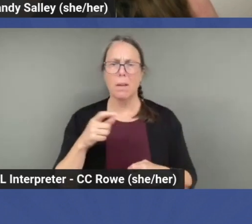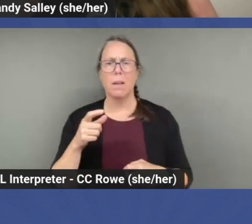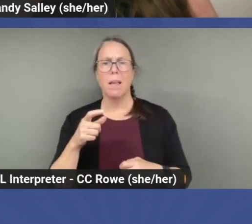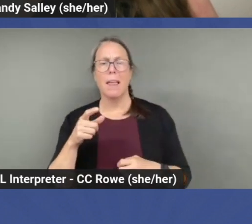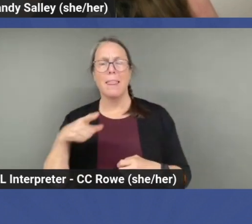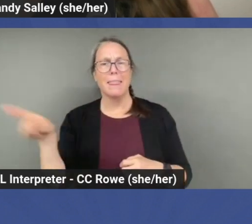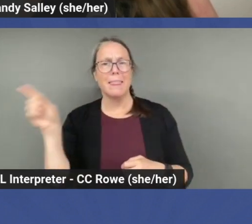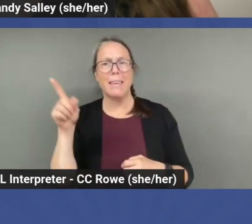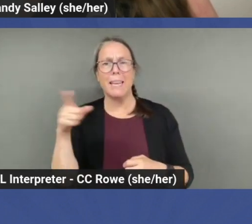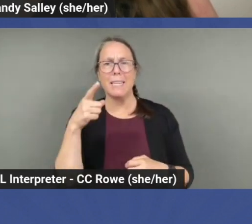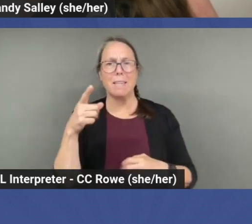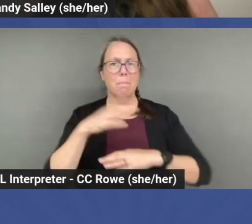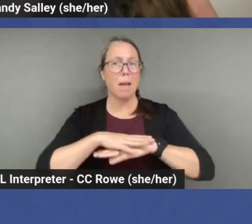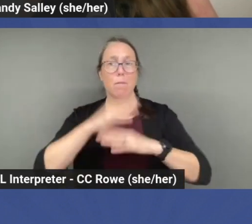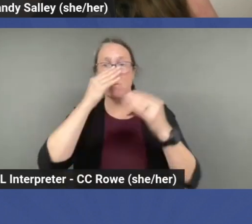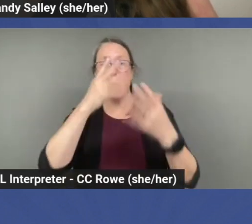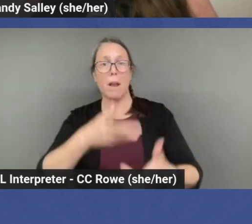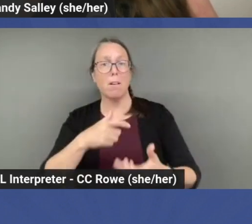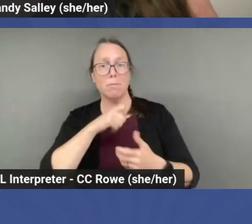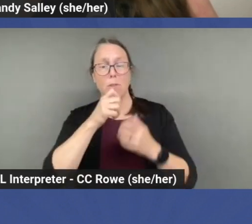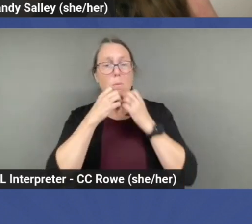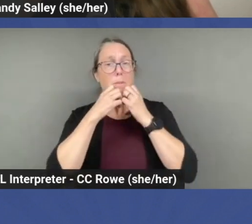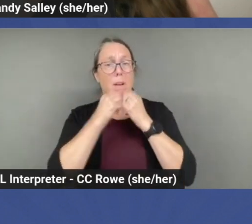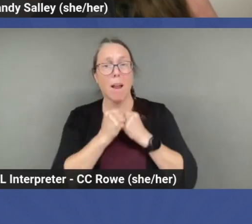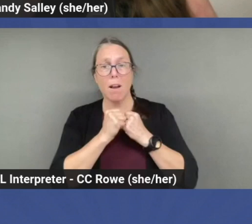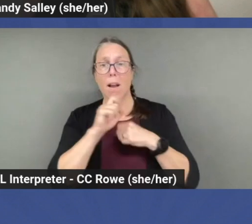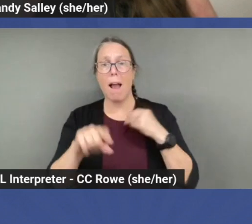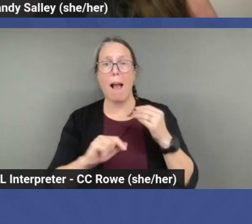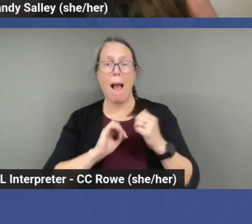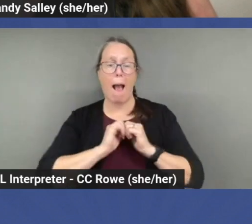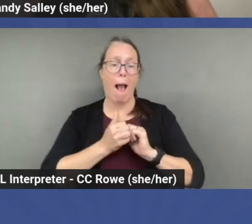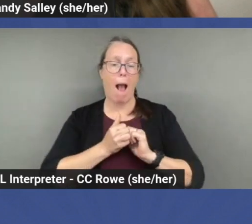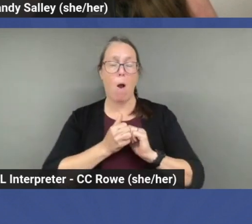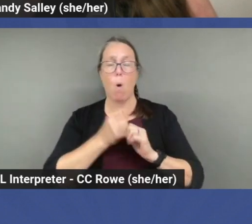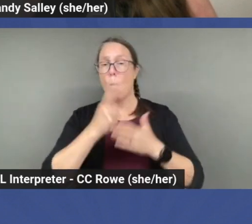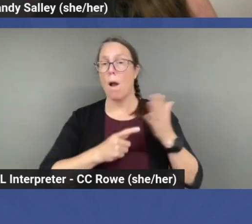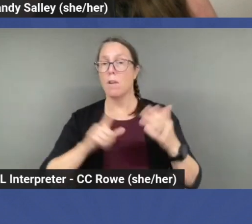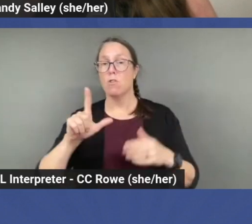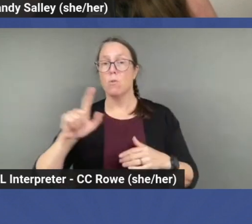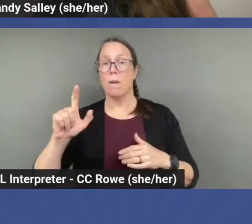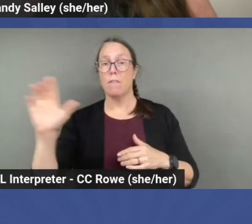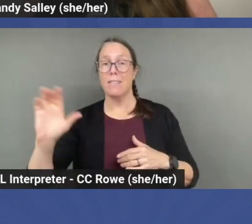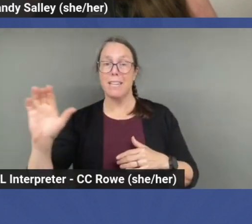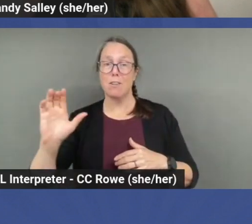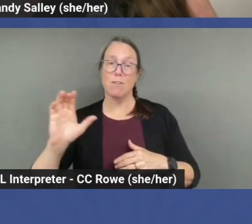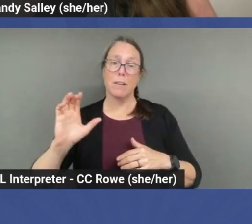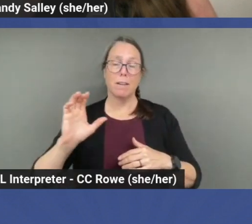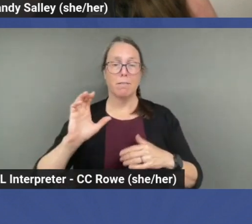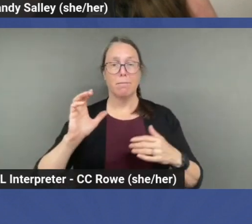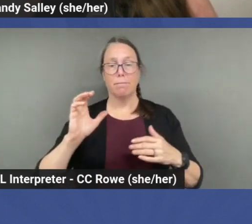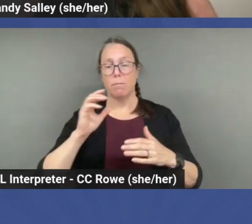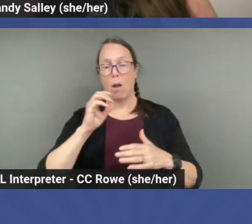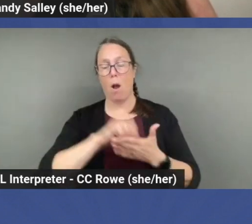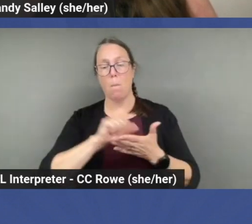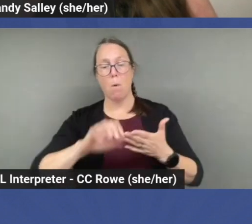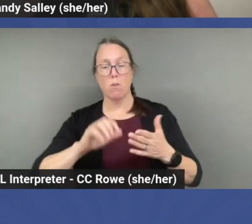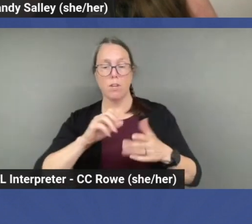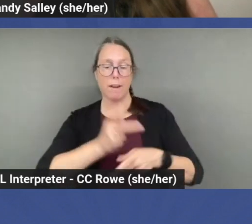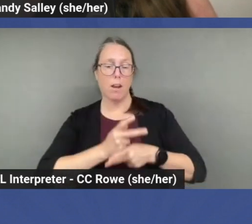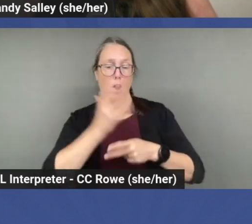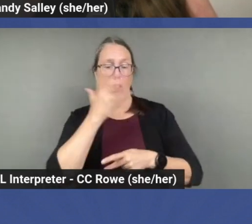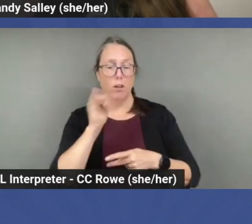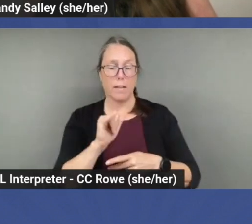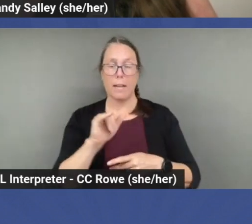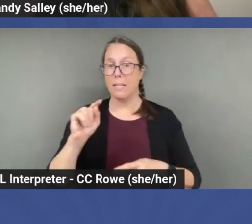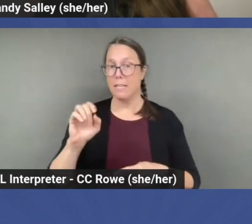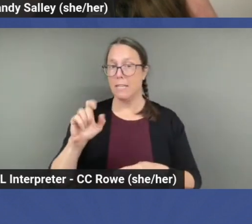or don't care maybe to understand how 21st century abortion care looks like, and telehealth looks like. They ask us for all this information to prove that we